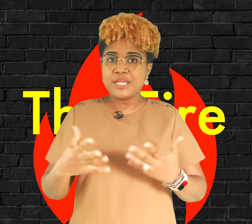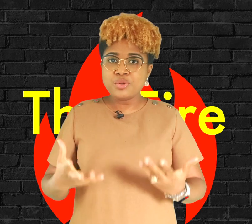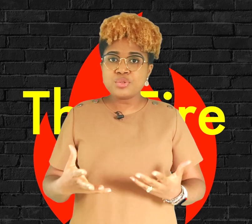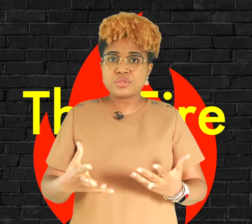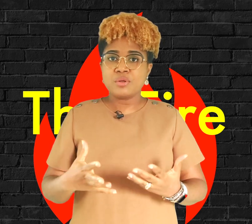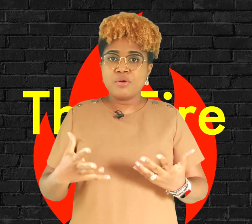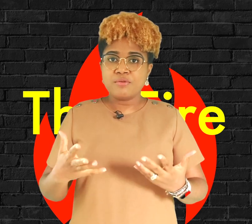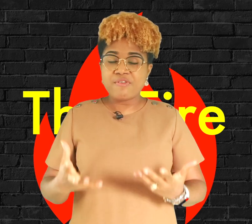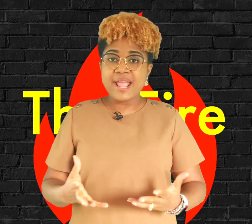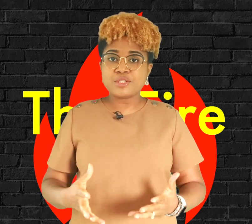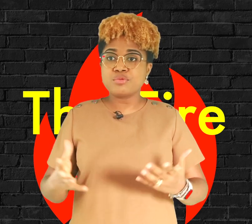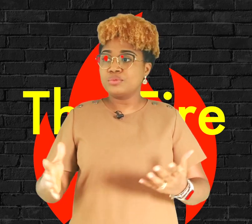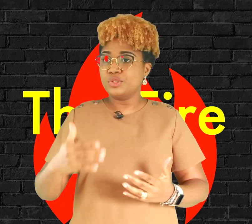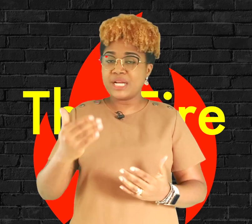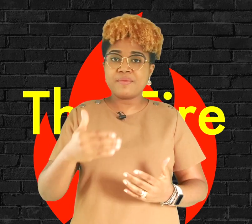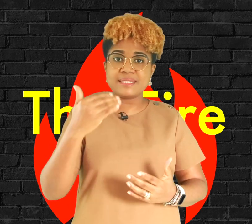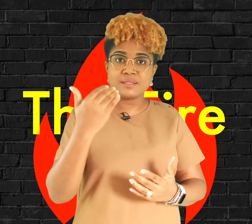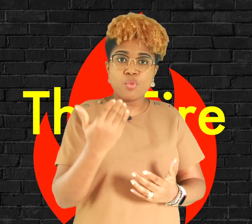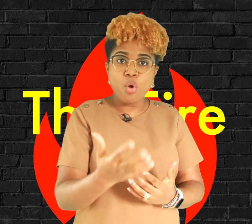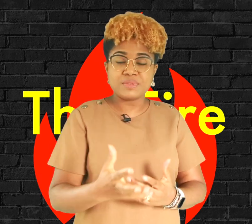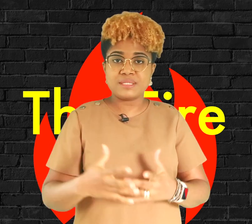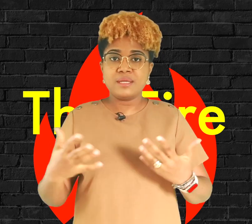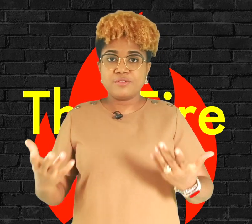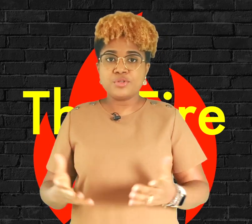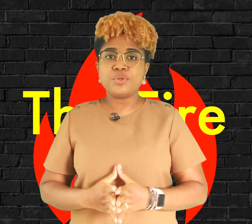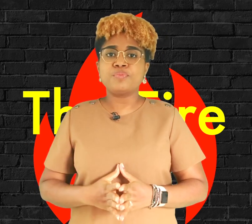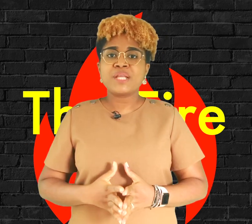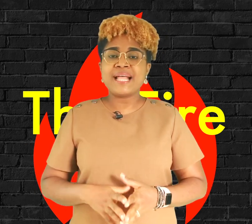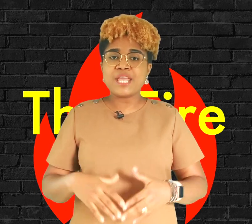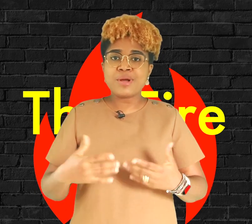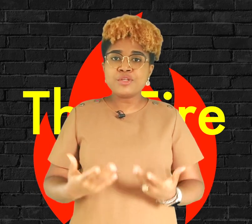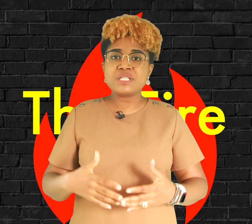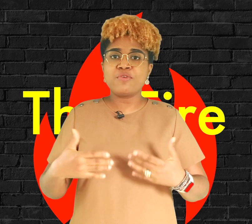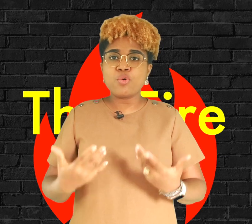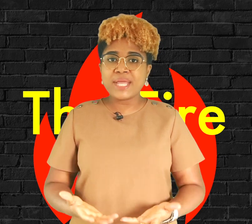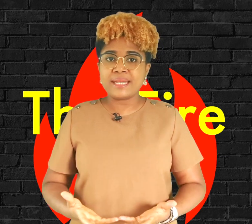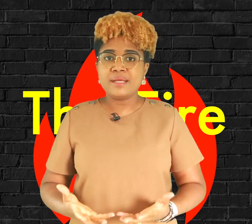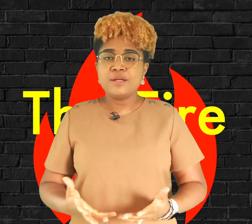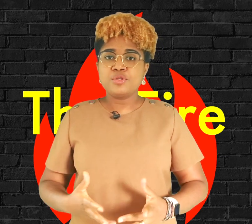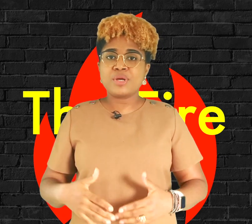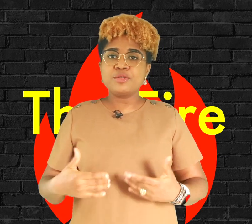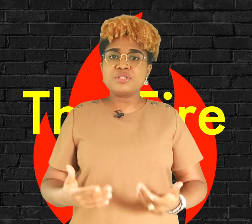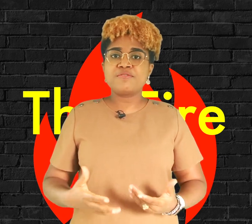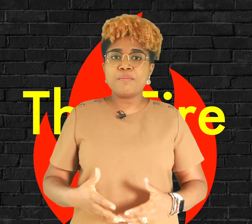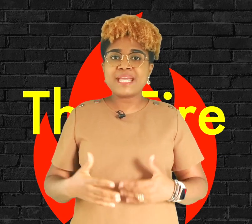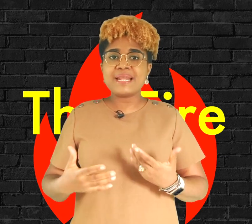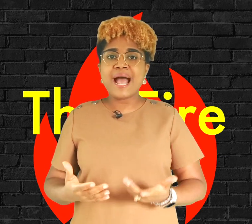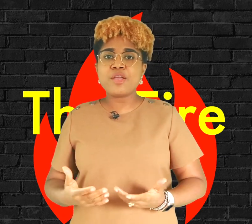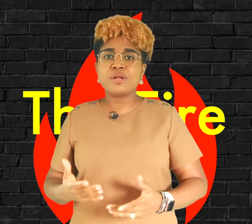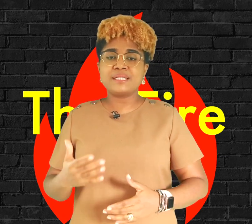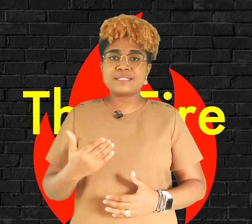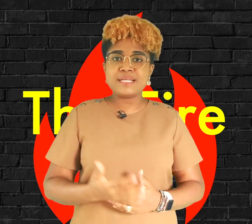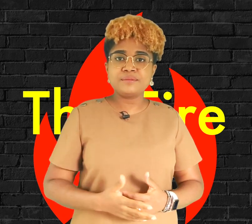know, they use fire to generate warmth. You know, and then you can use it for cooking. You can use it for